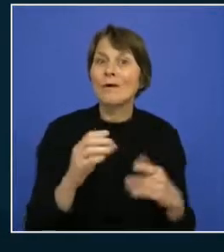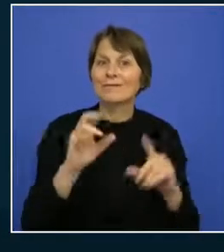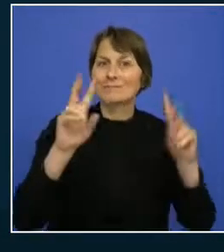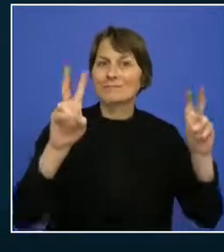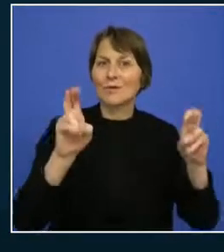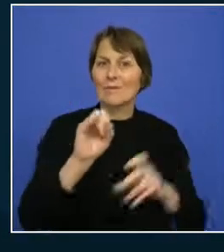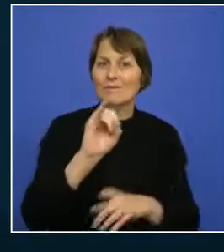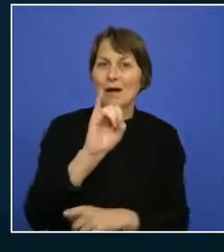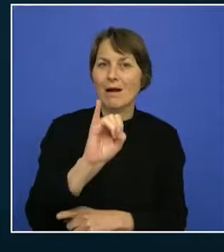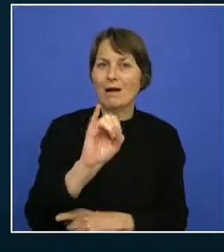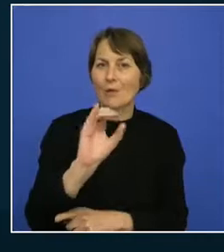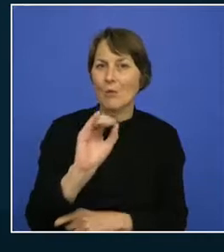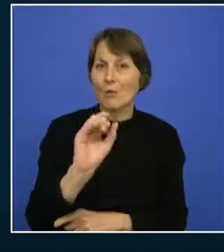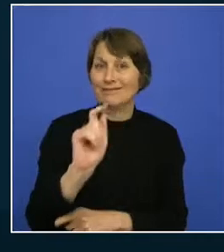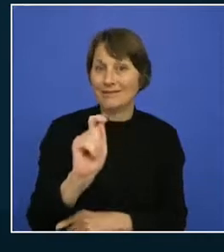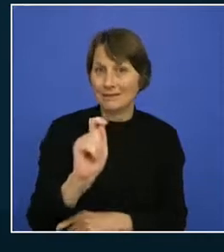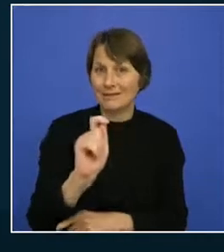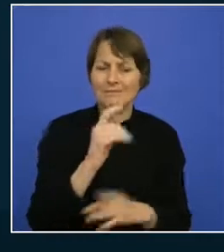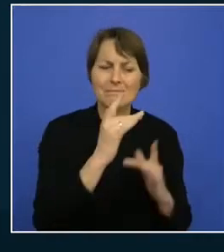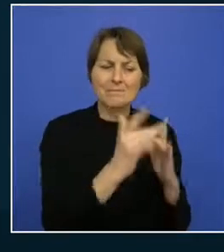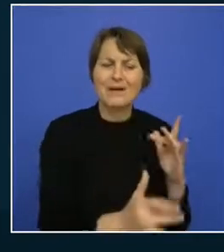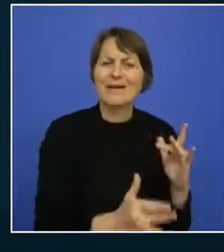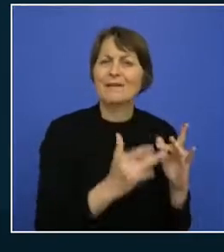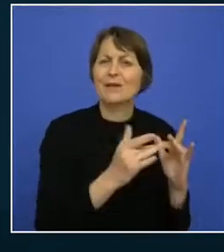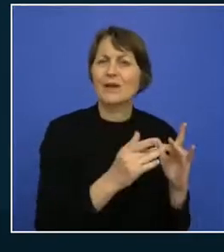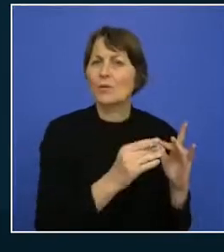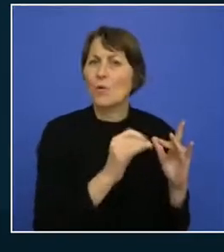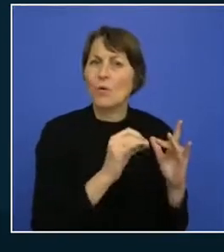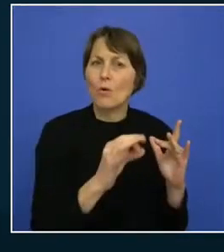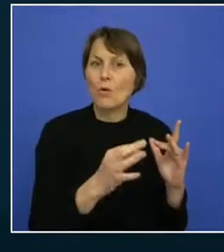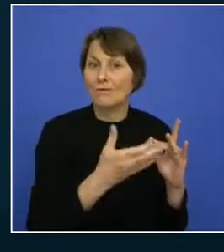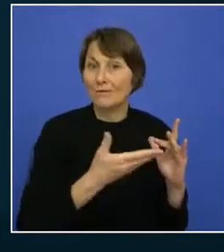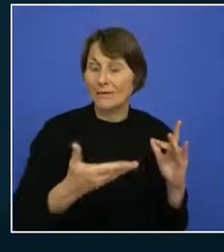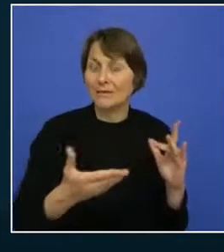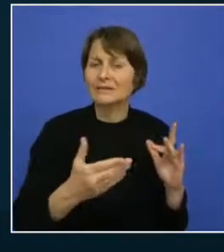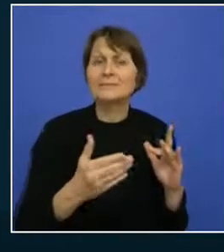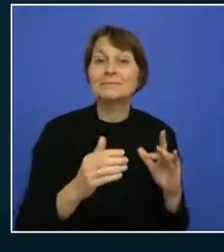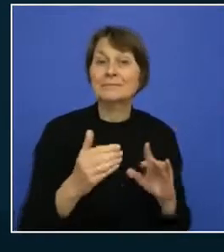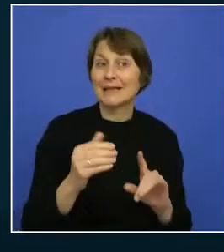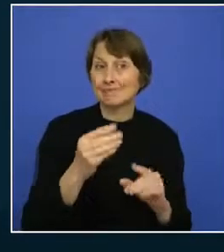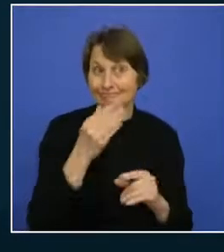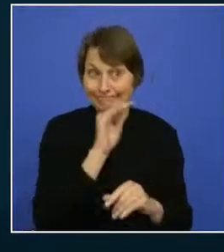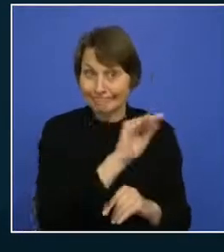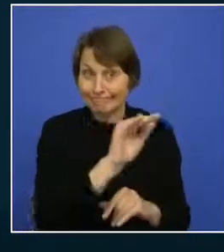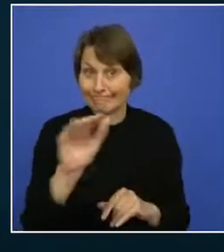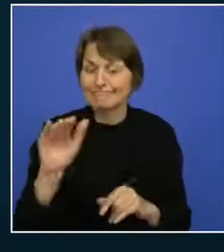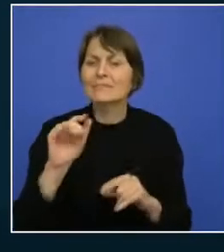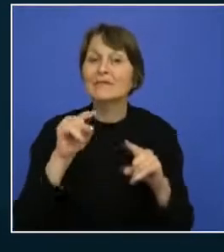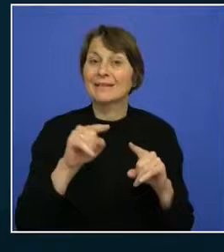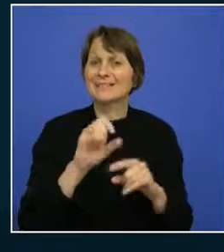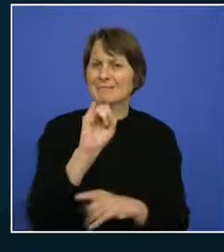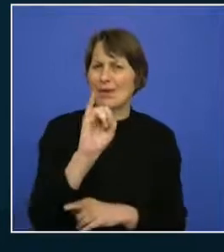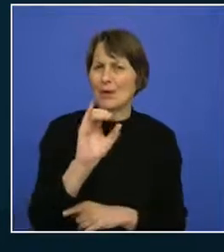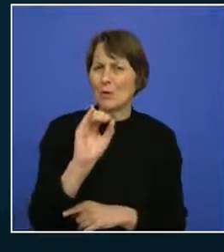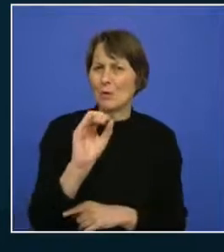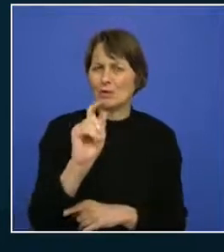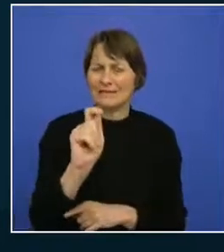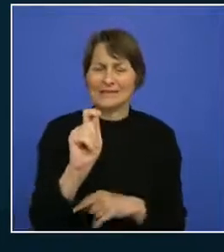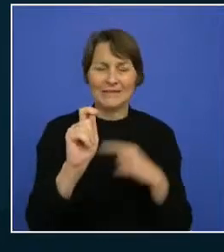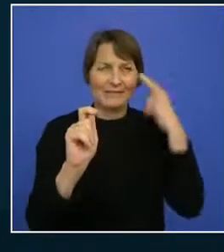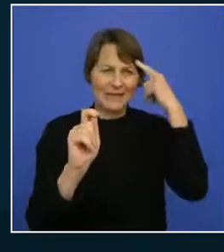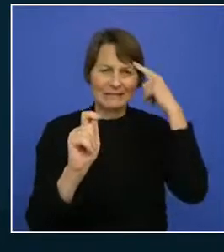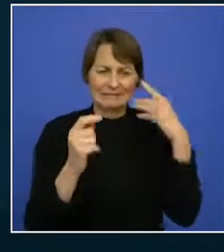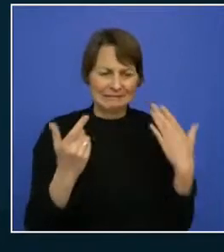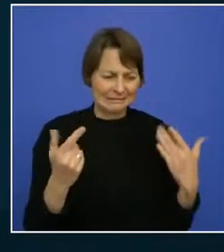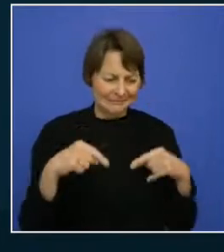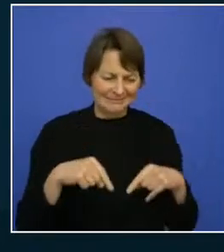not just, well, as I explained to the audience previously, for me, IoT still is kind of stuck in my home